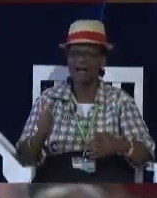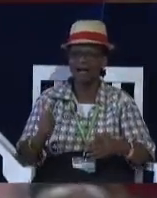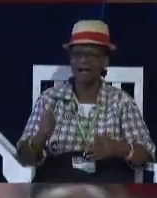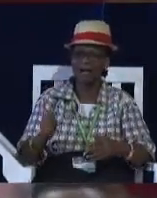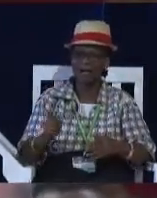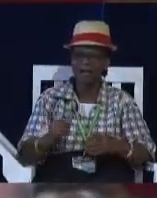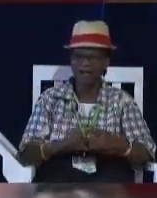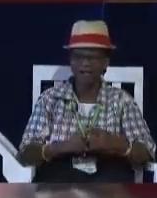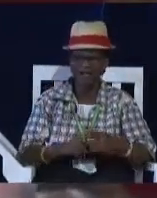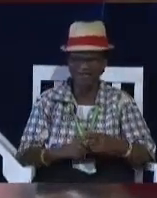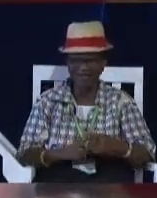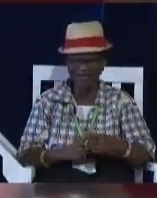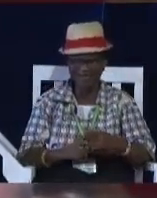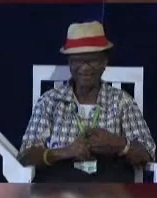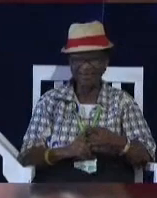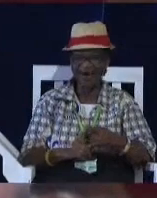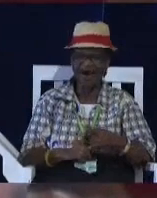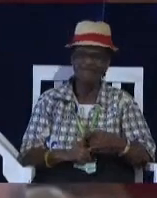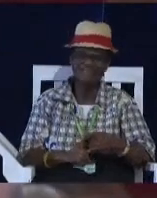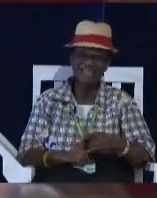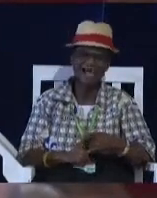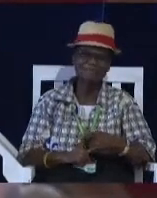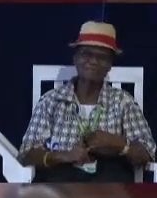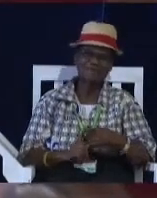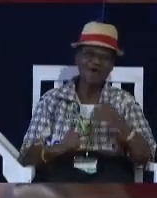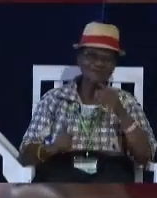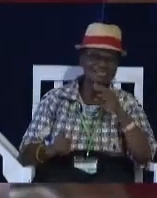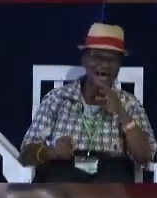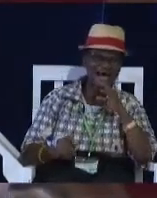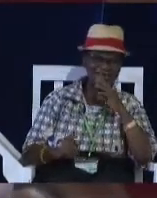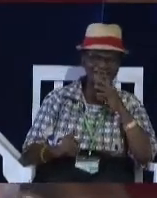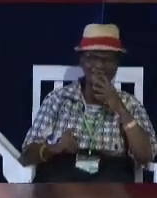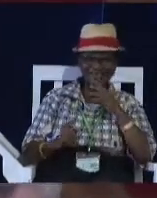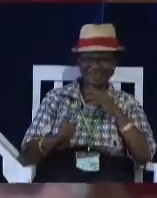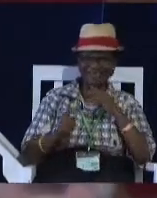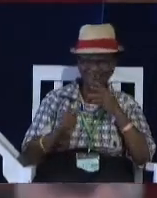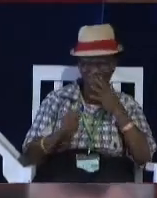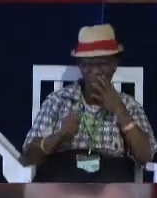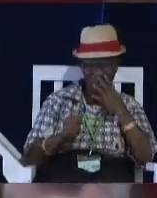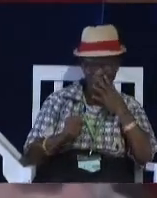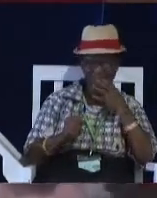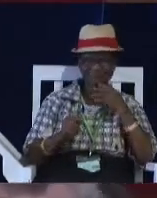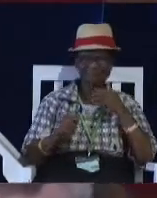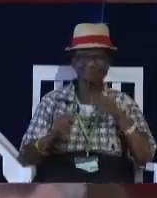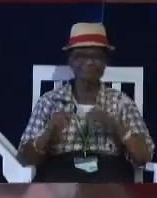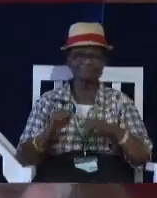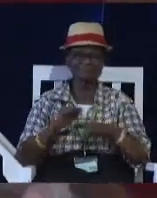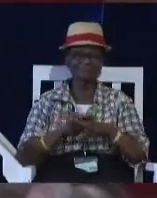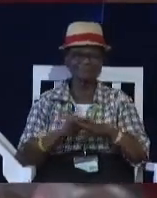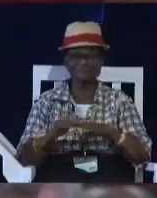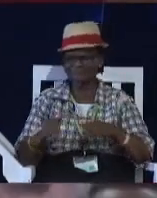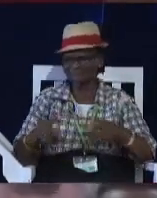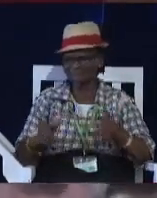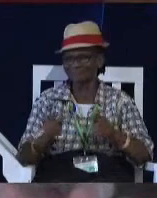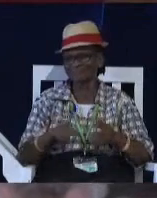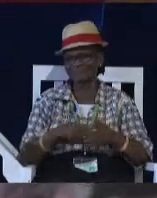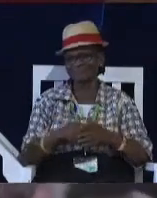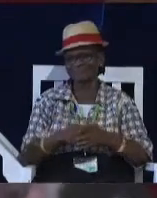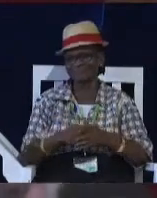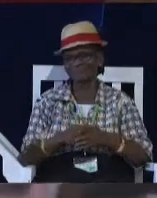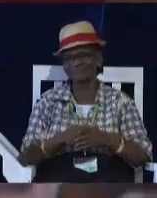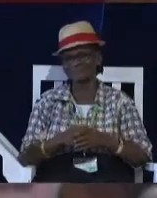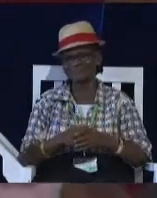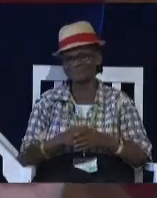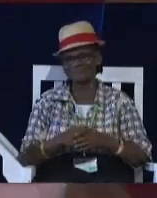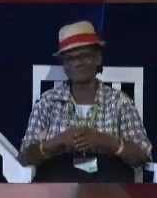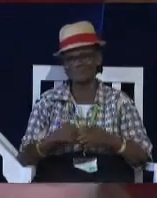go back to your seats and begin to call on the Almighty God to say, "This, don't let this oil be in vain over